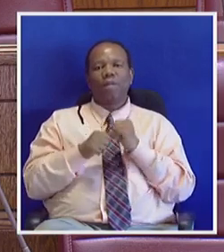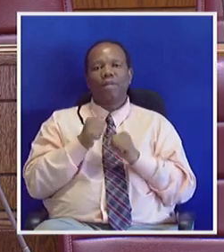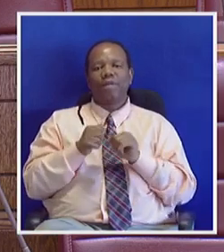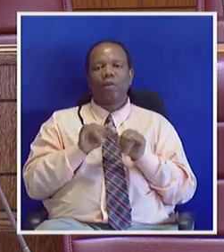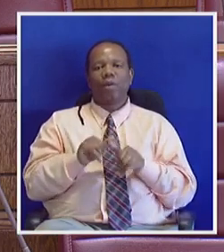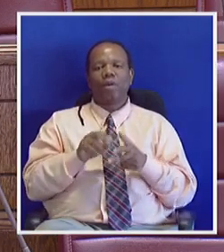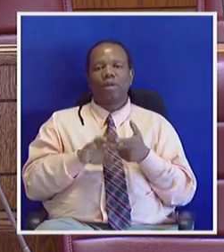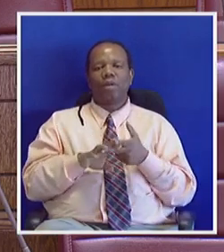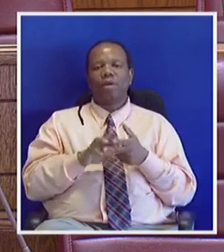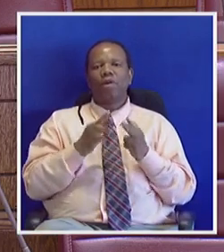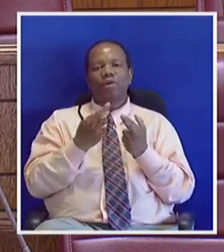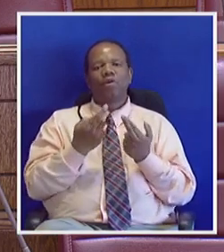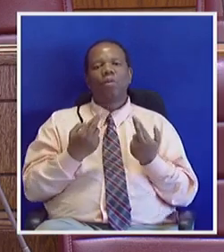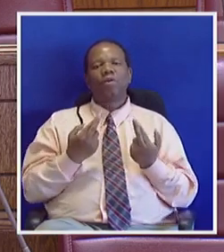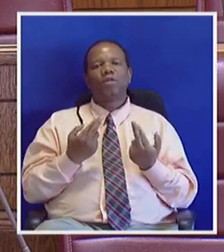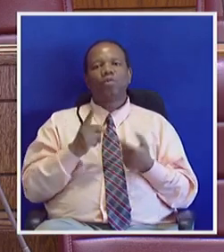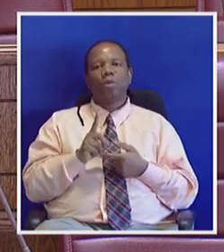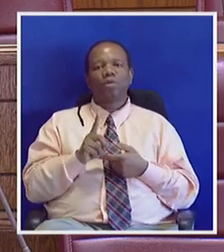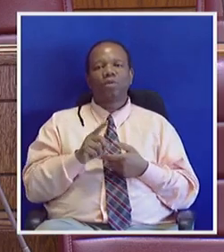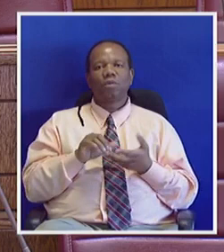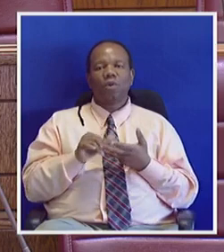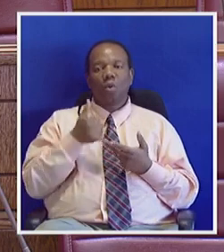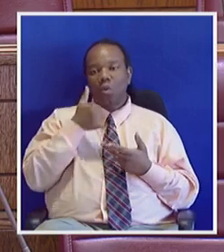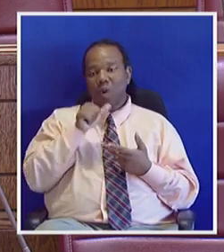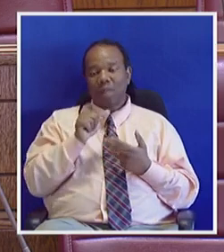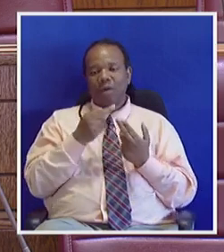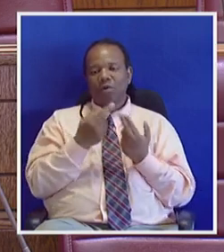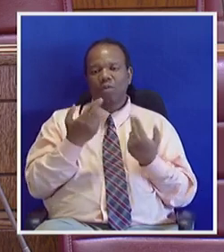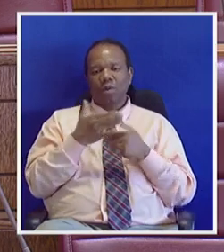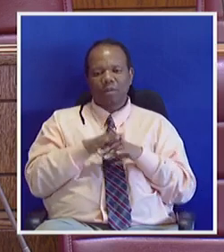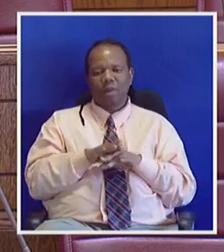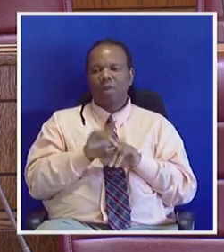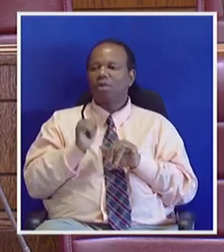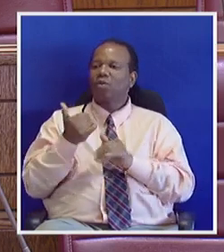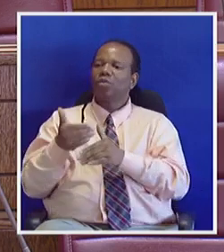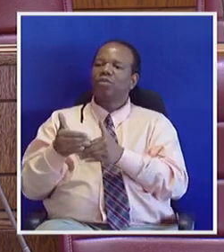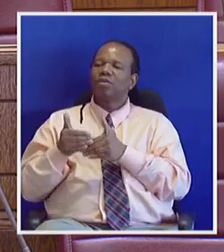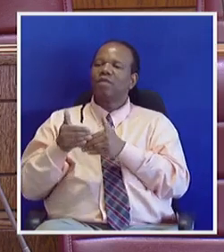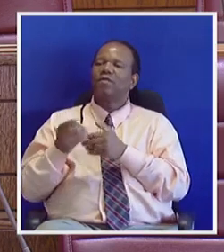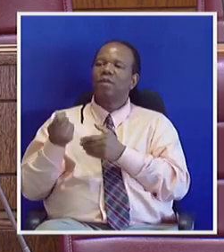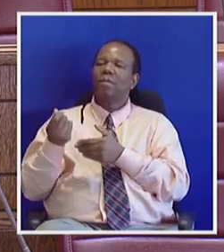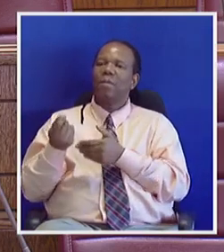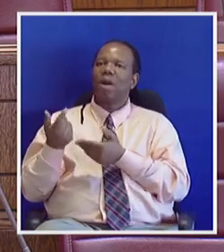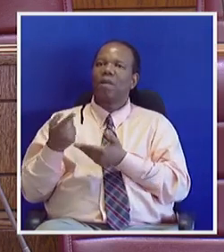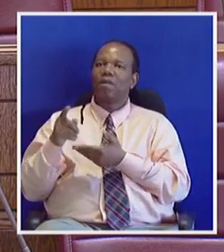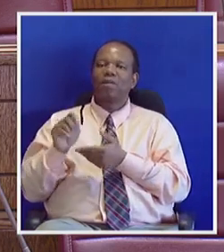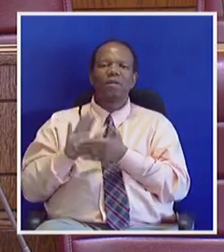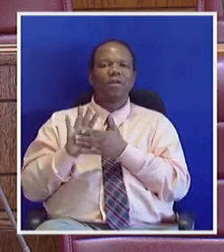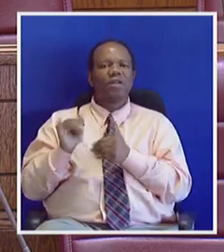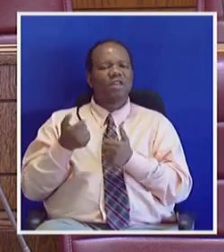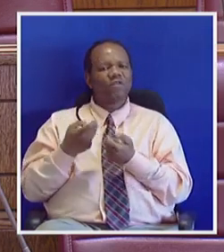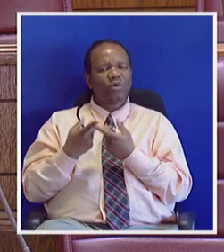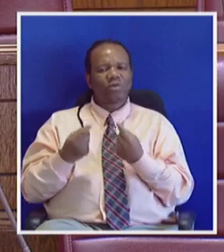are the recommendations? When will they be implemented to save the taxpayers' money? We wouldn't have this problem with the Guptas if this was